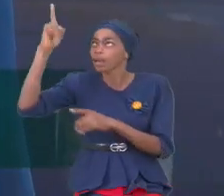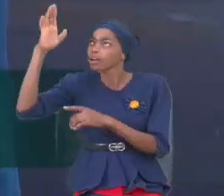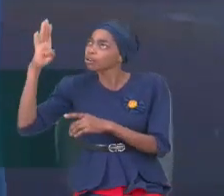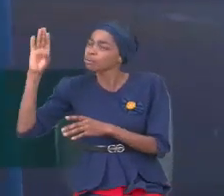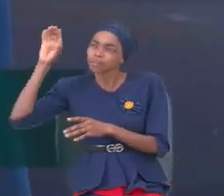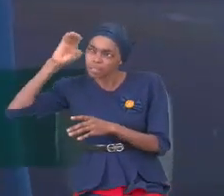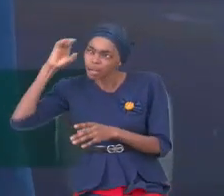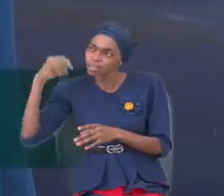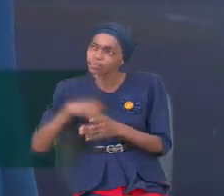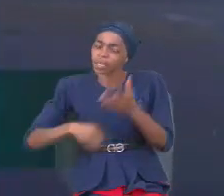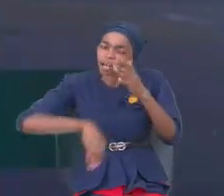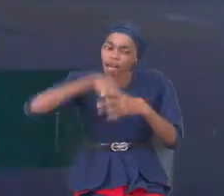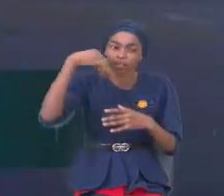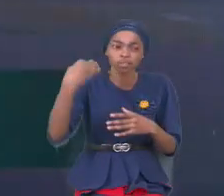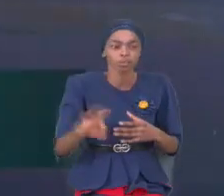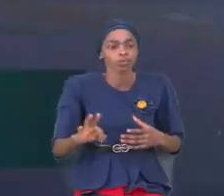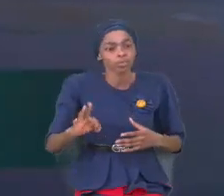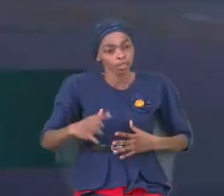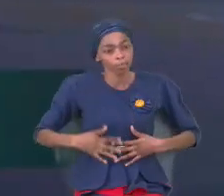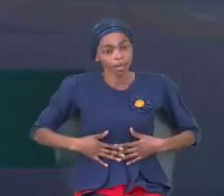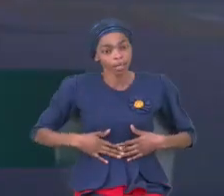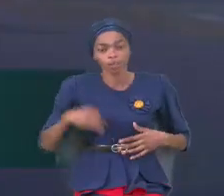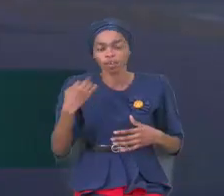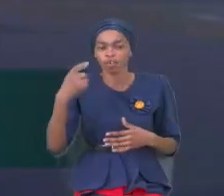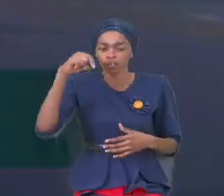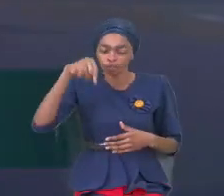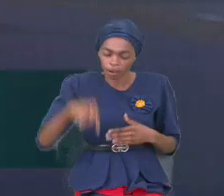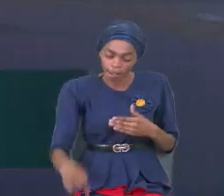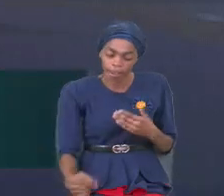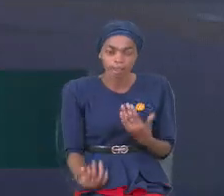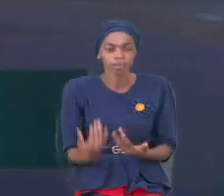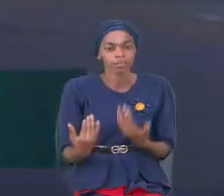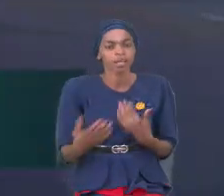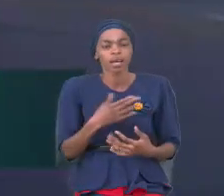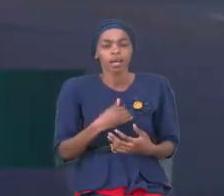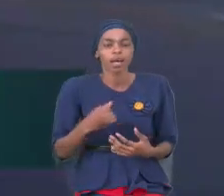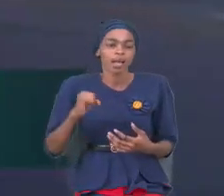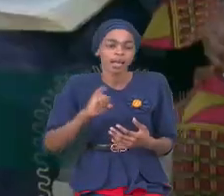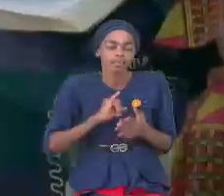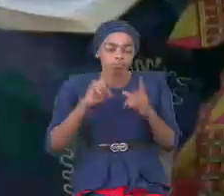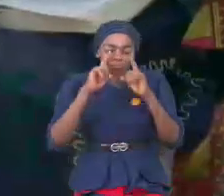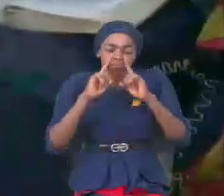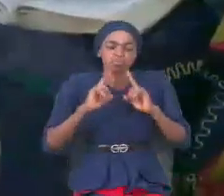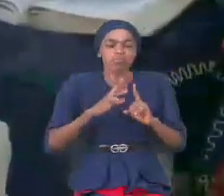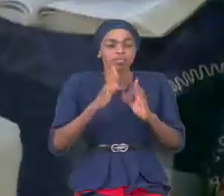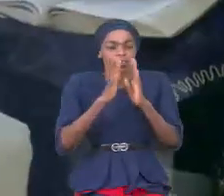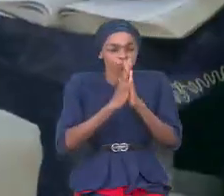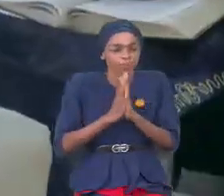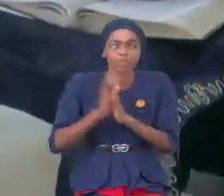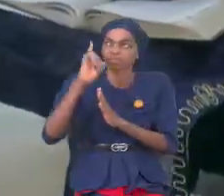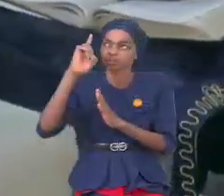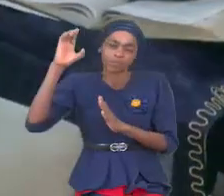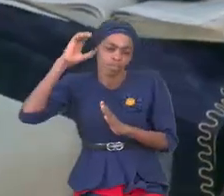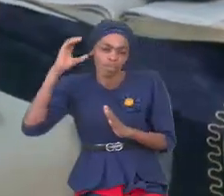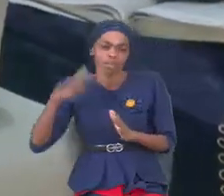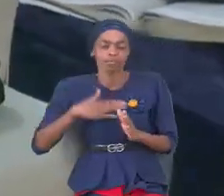of hell, cried I, and thou heardest my voice. Let's look at verse 8 there. In